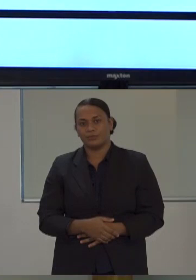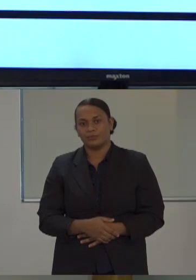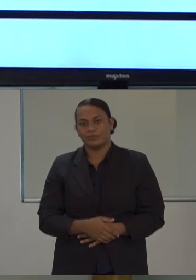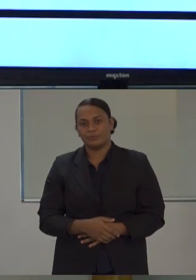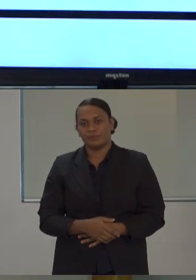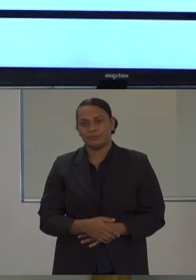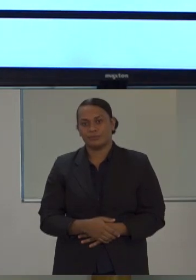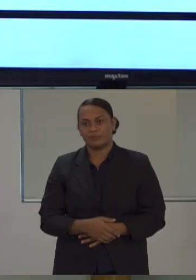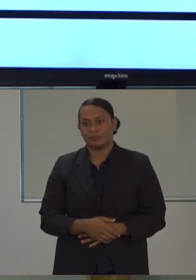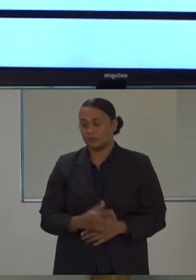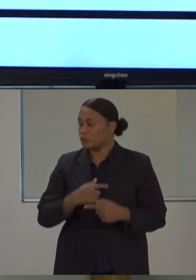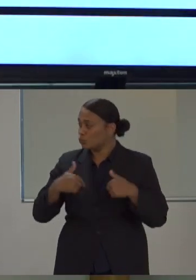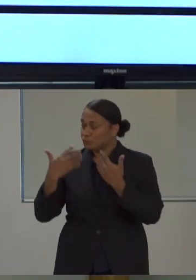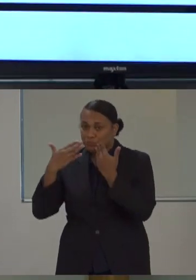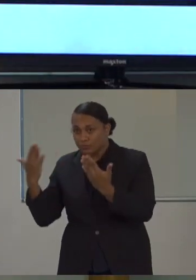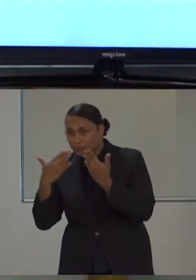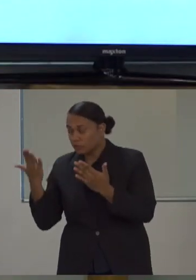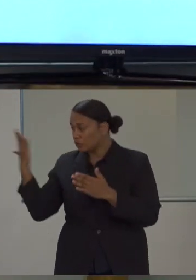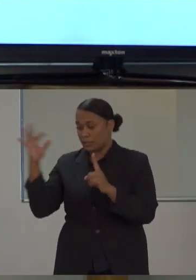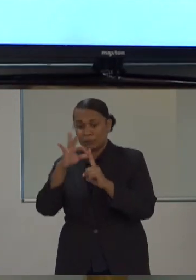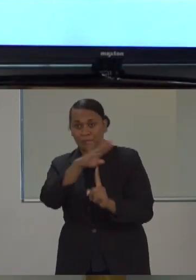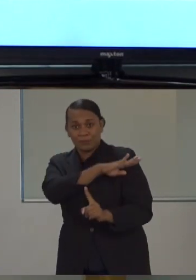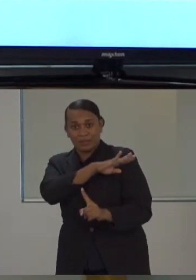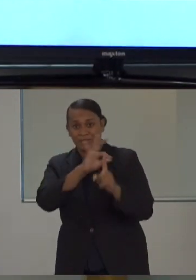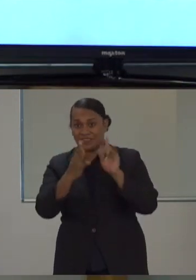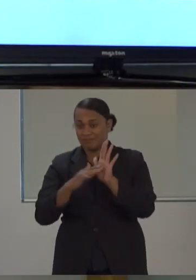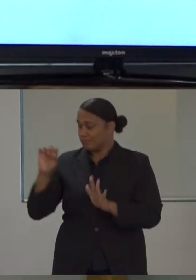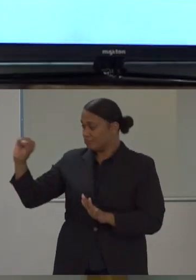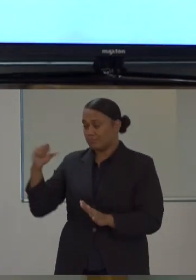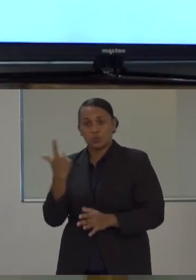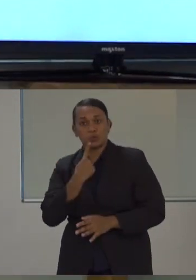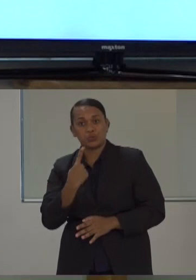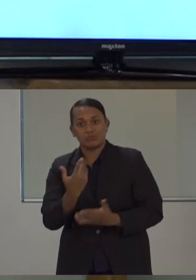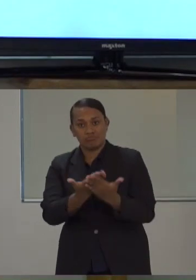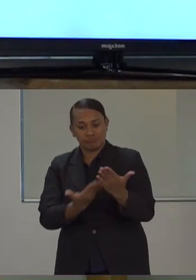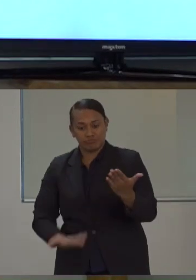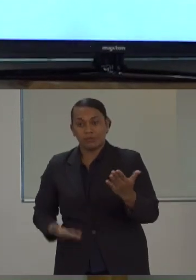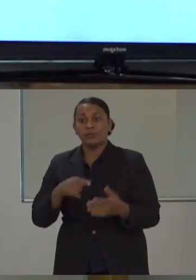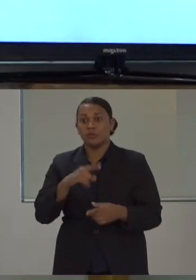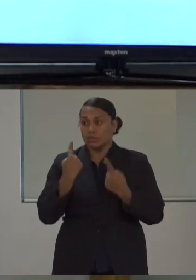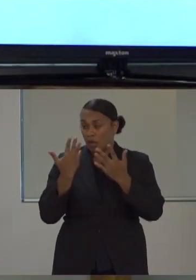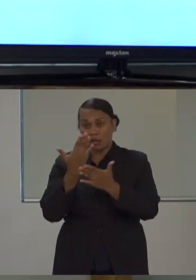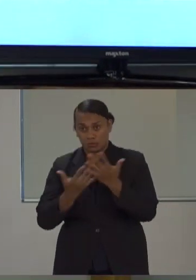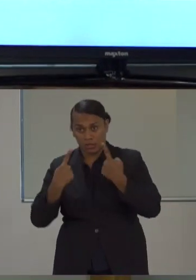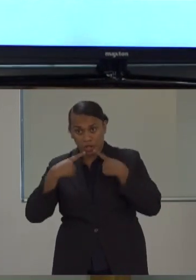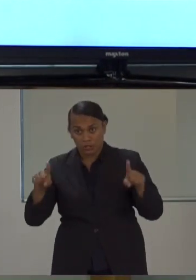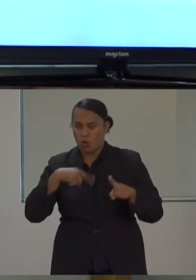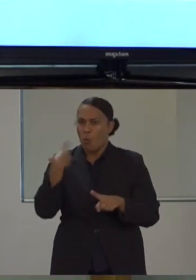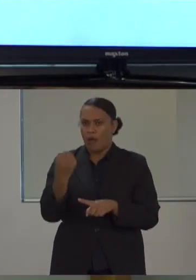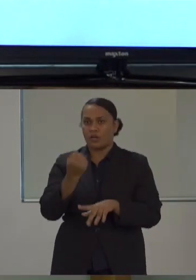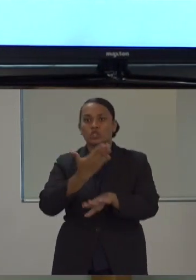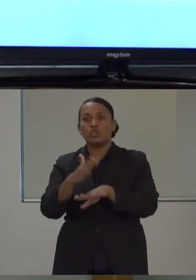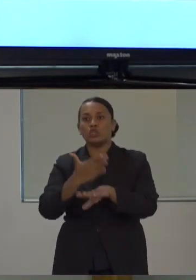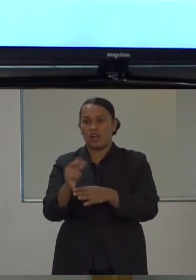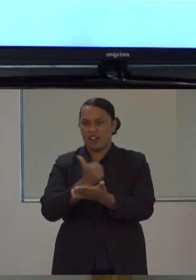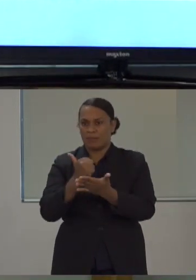We thank the Honourable Prime Minister for his statement. As the Honourable Prime Minister announced today, we now have a new case in Fiji, case number